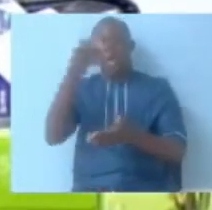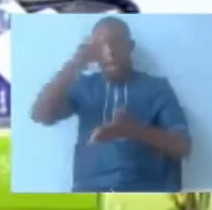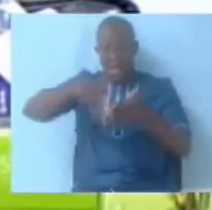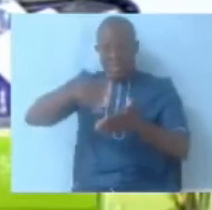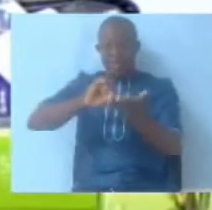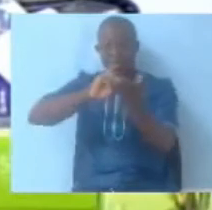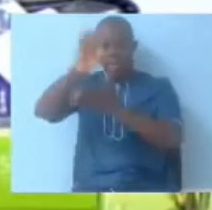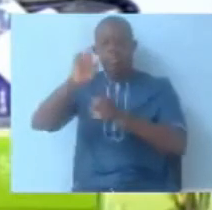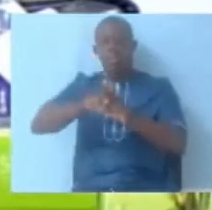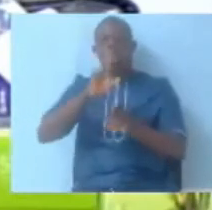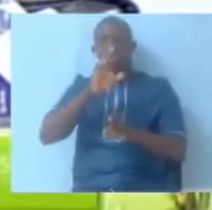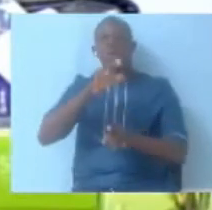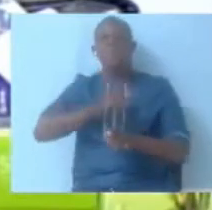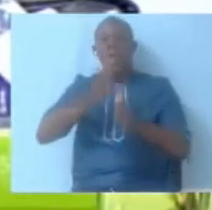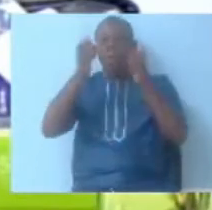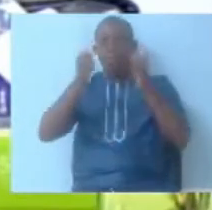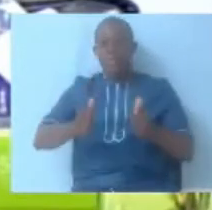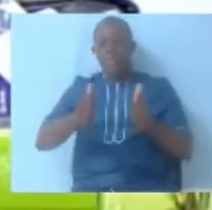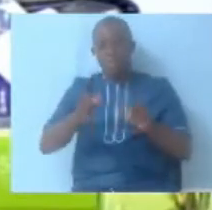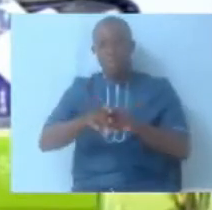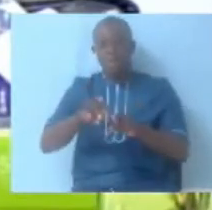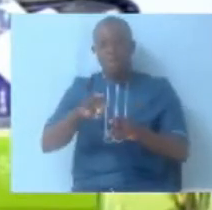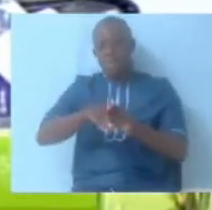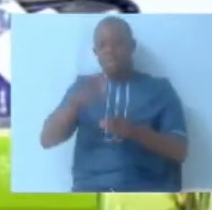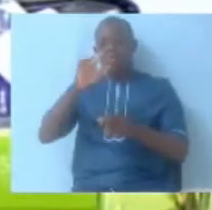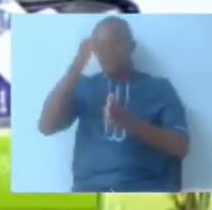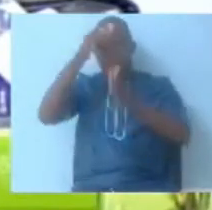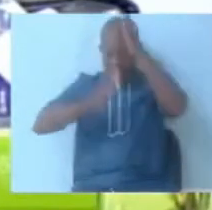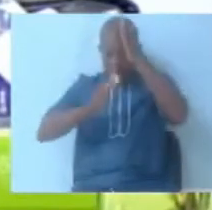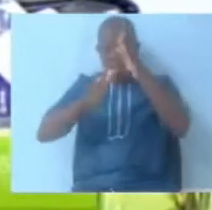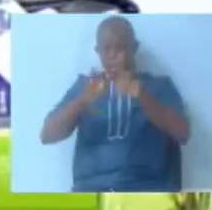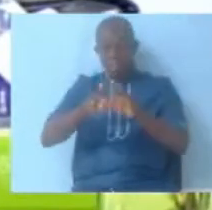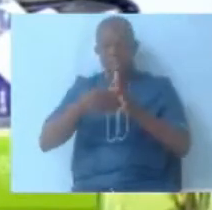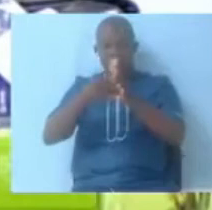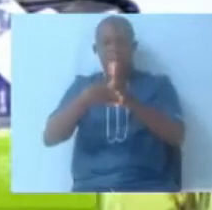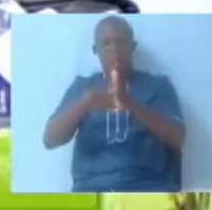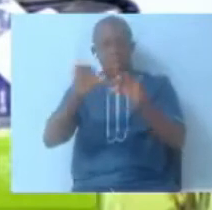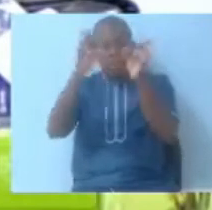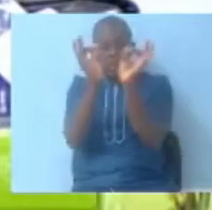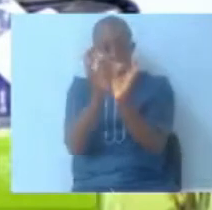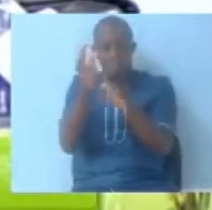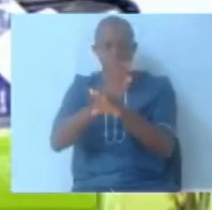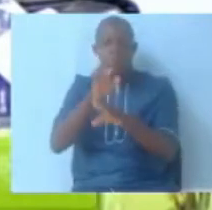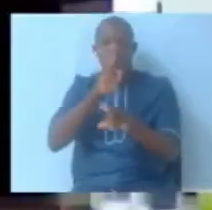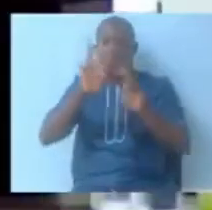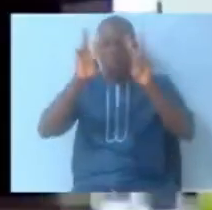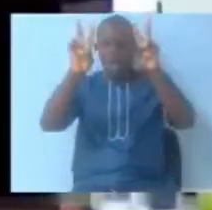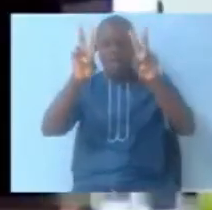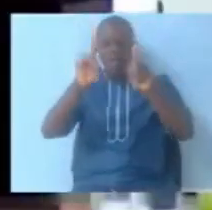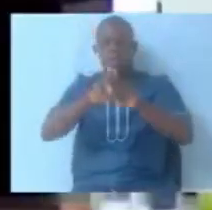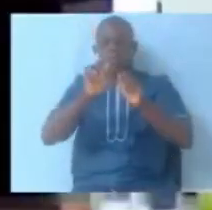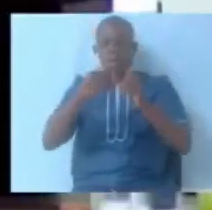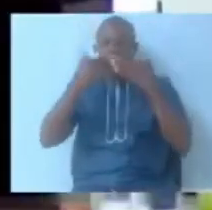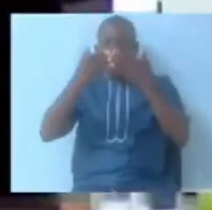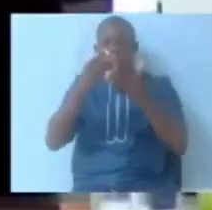letro men safe wonya nga ki junta sojar bundala kunton kole wutumo wala mu yaya Jamie fangoti. Can you tell us why you wrote